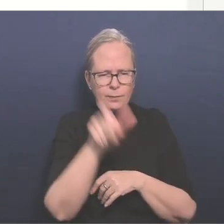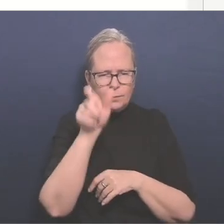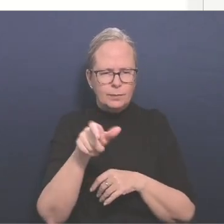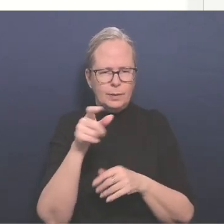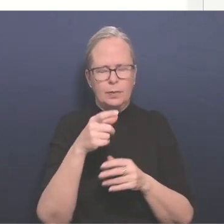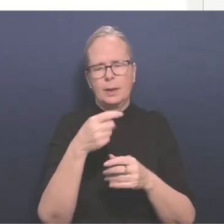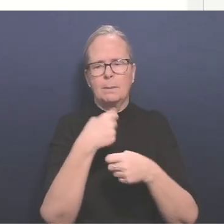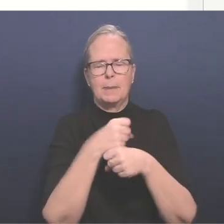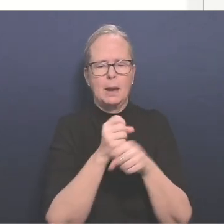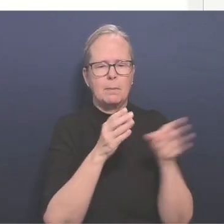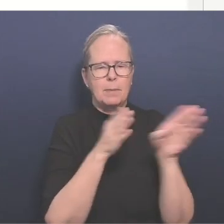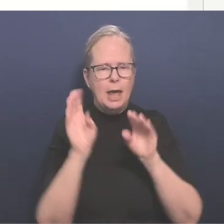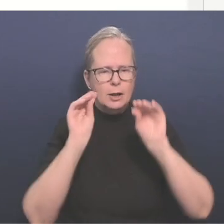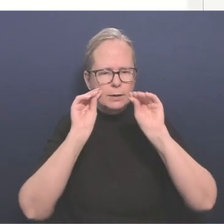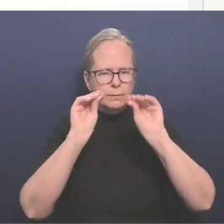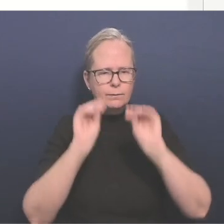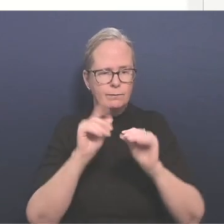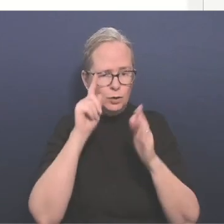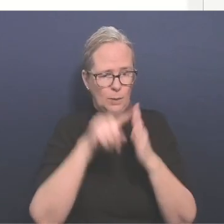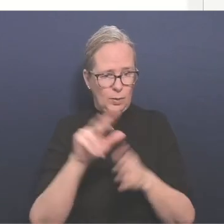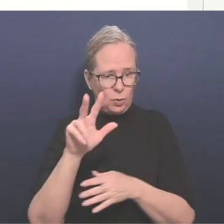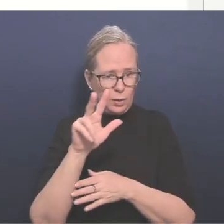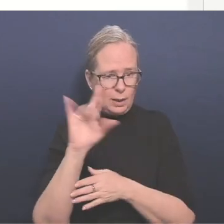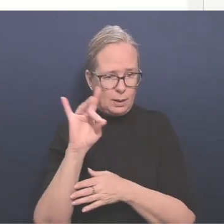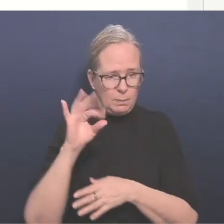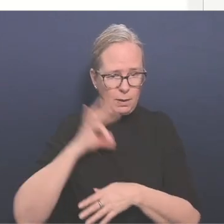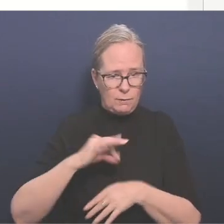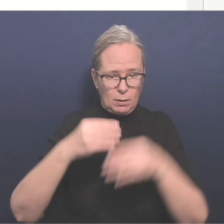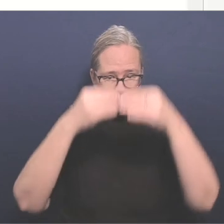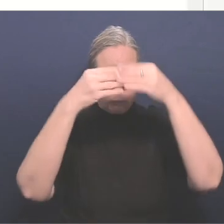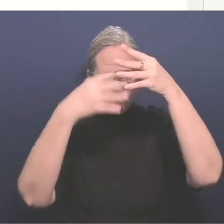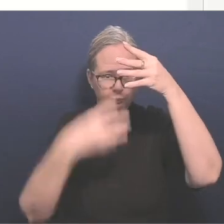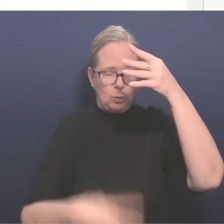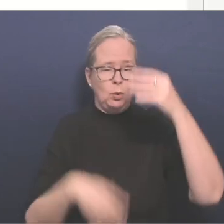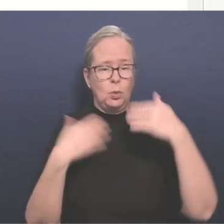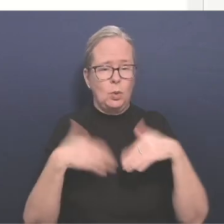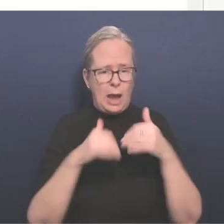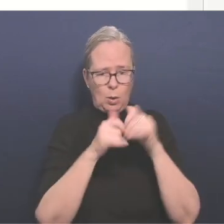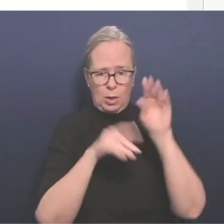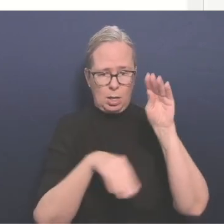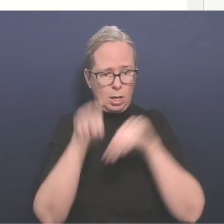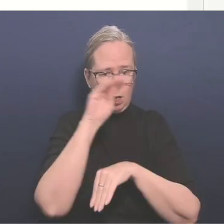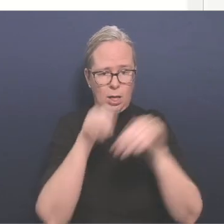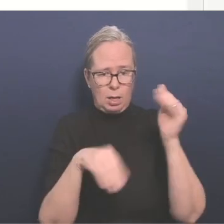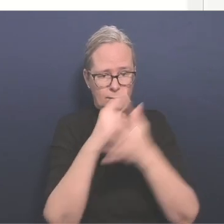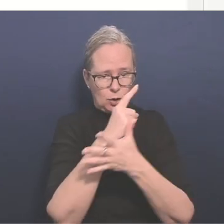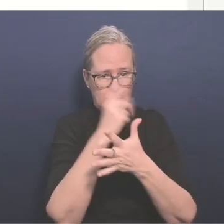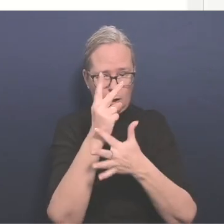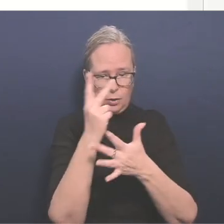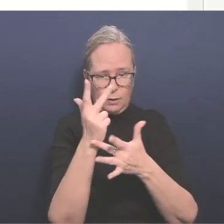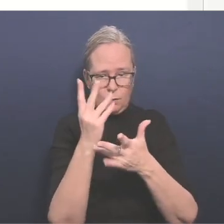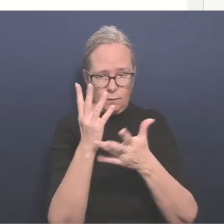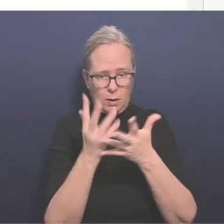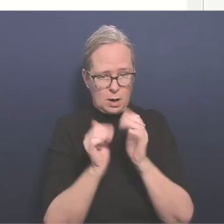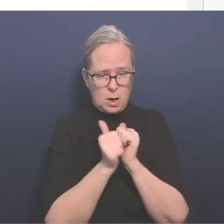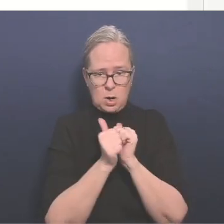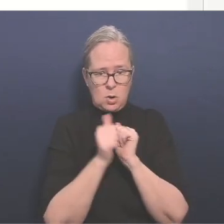your organization, and I think you will need the help of your IT department here to help us share this tool.